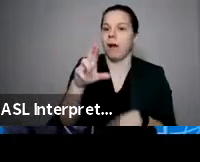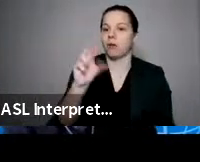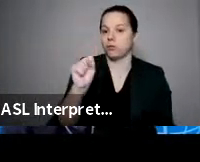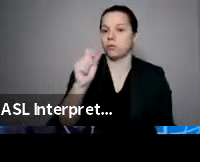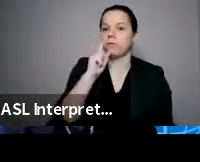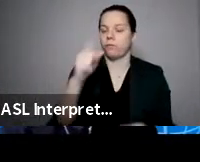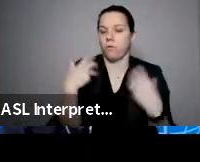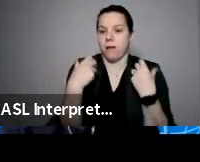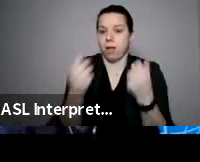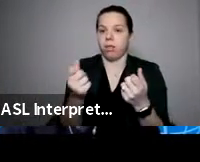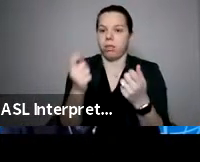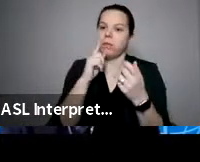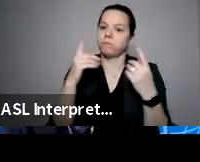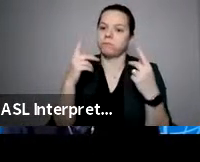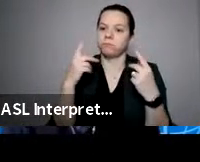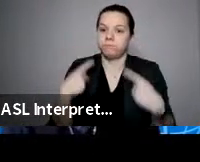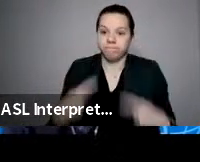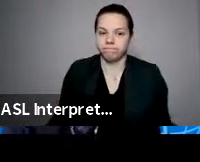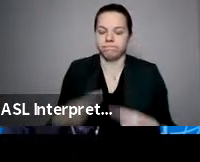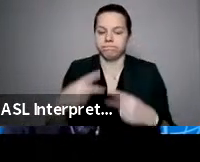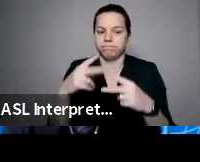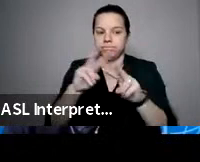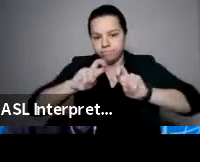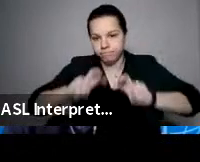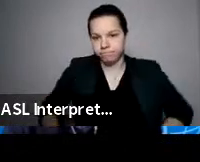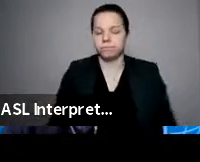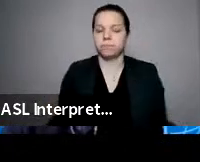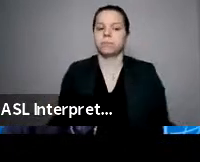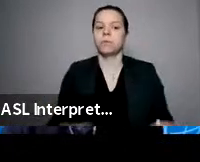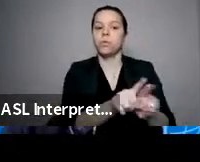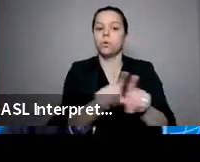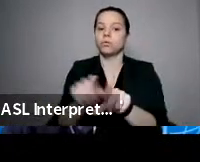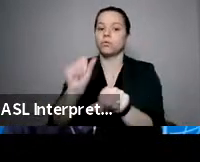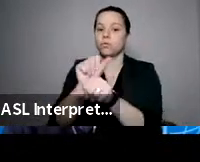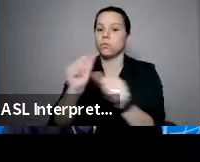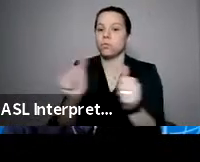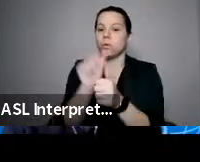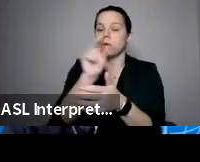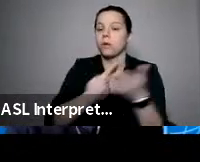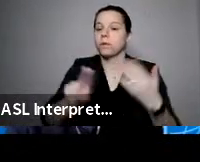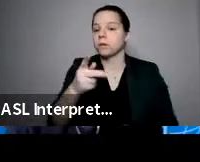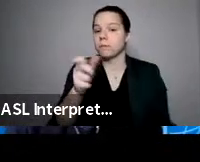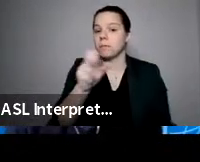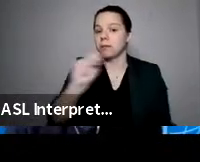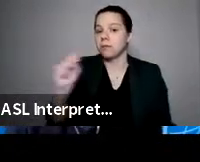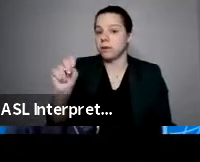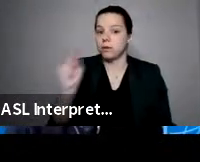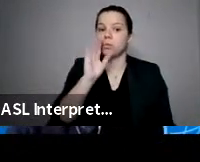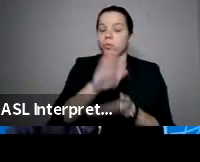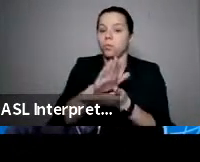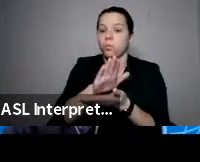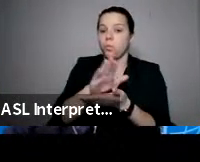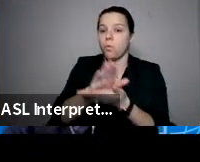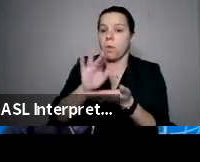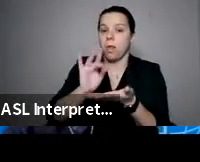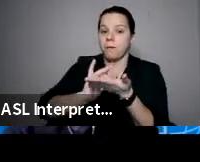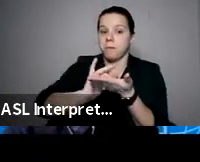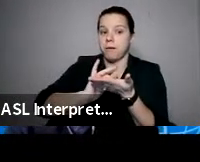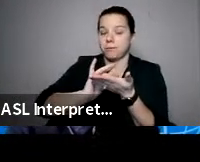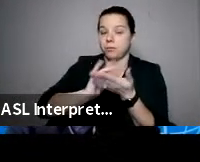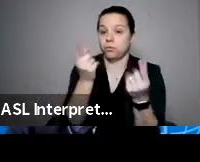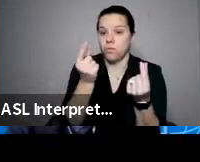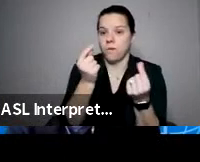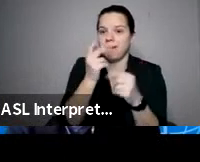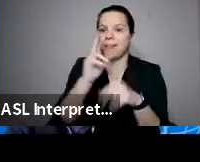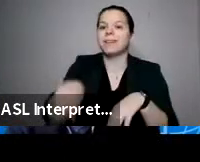health outcomes. And we're also working closely with the University of Pennsylvania School of Medicine to conduct a